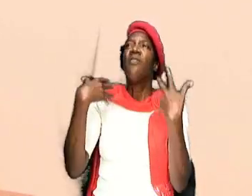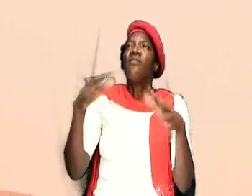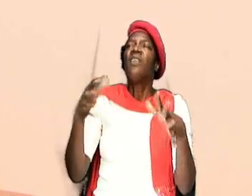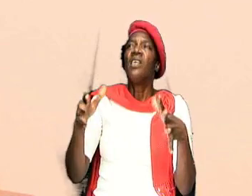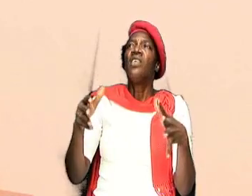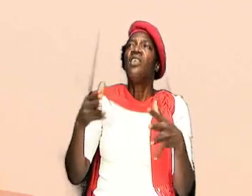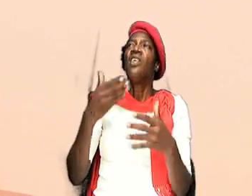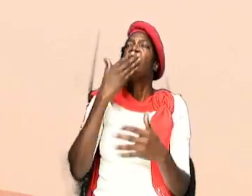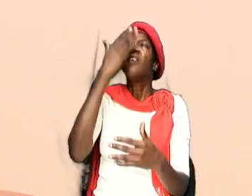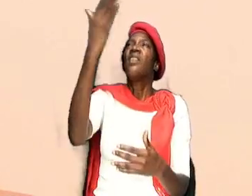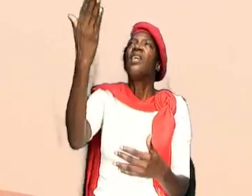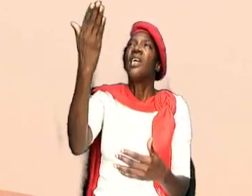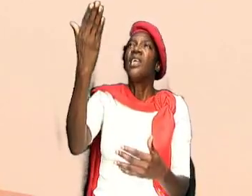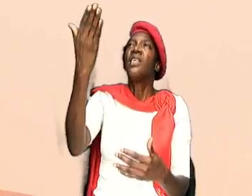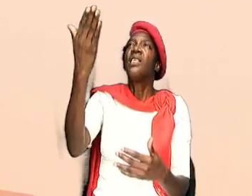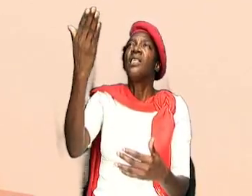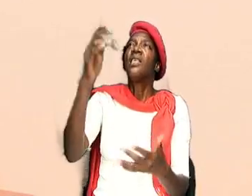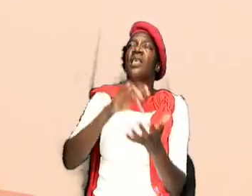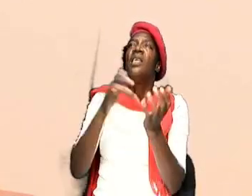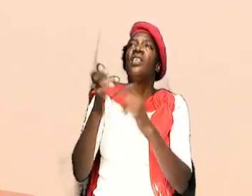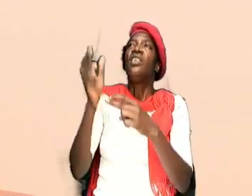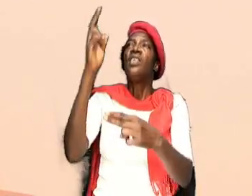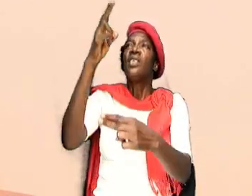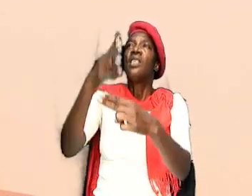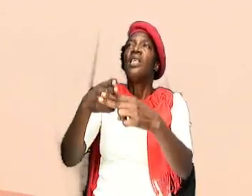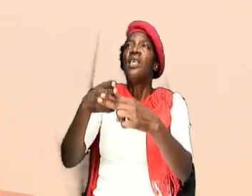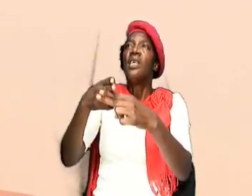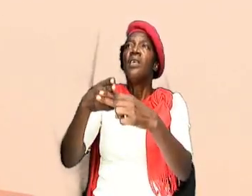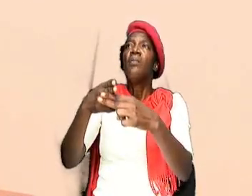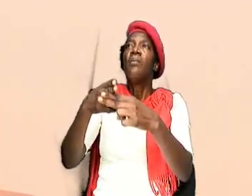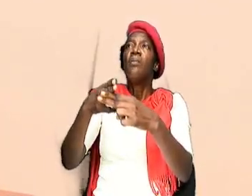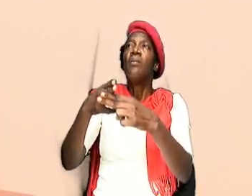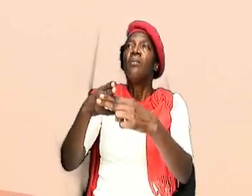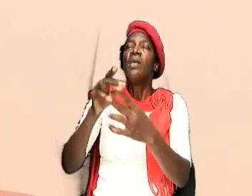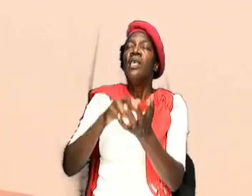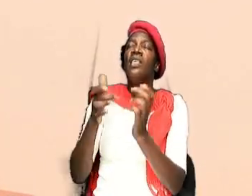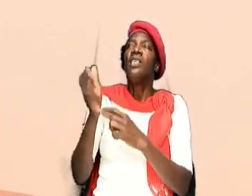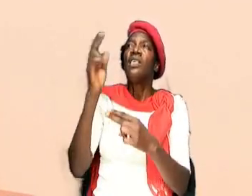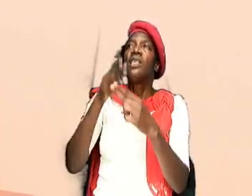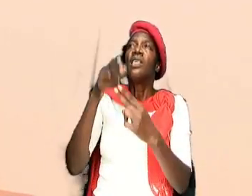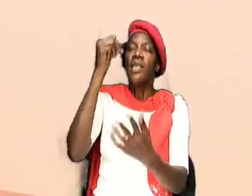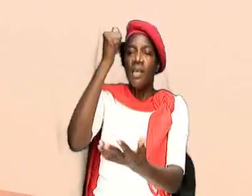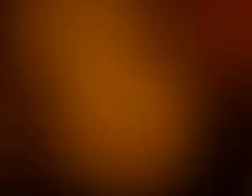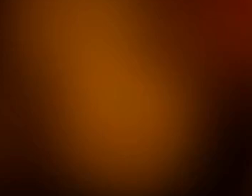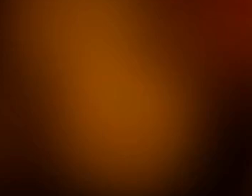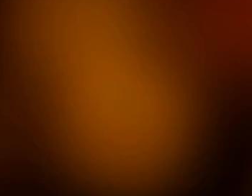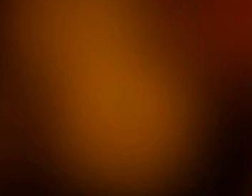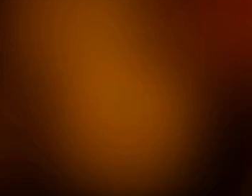give you thanks right now. In Jesus' name. In Jesus' name, amen.